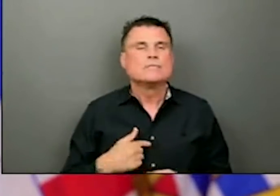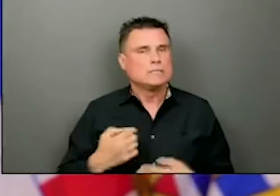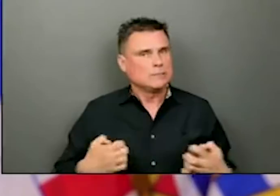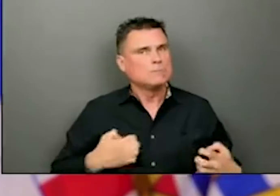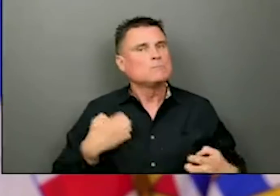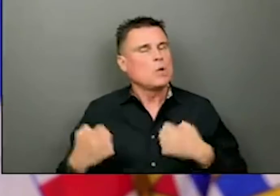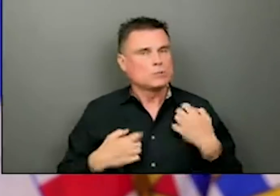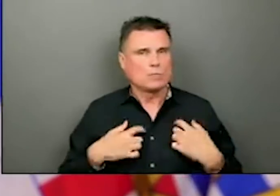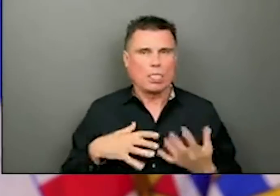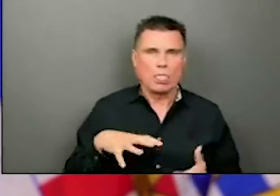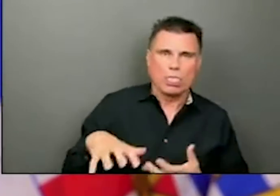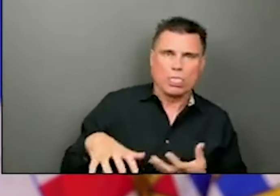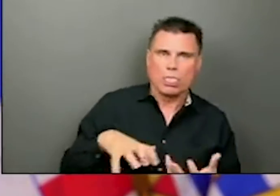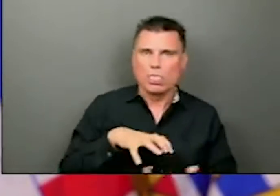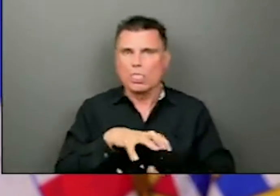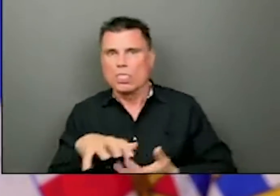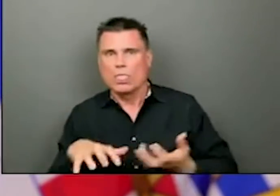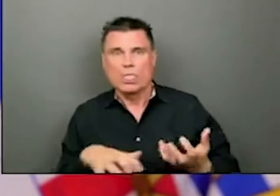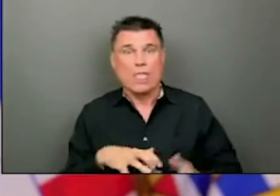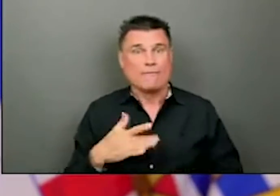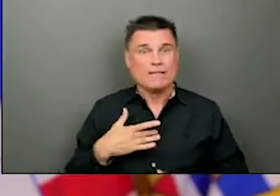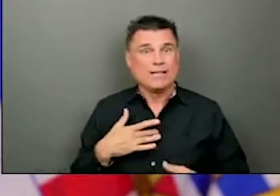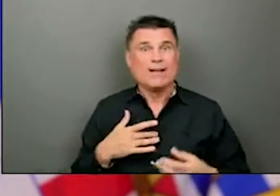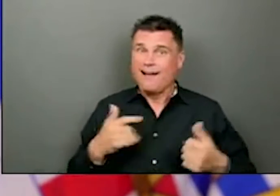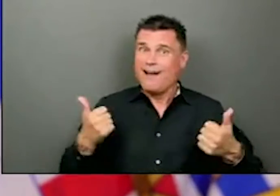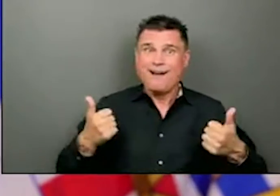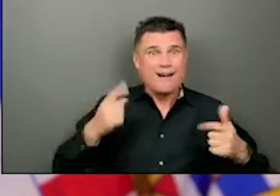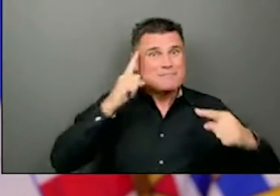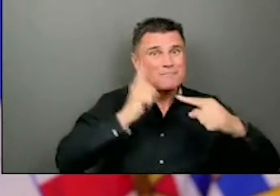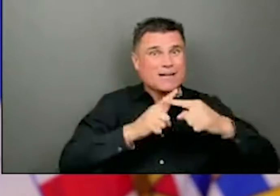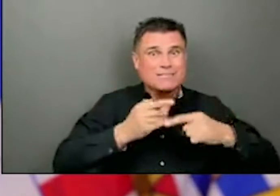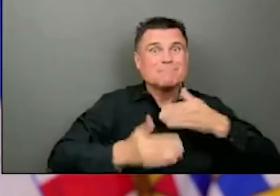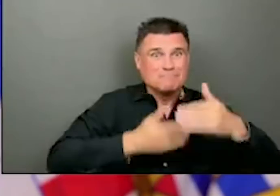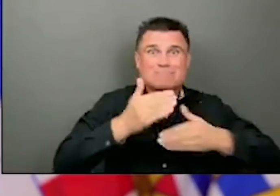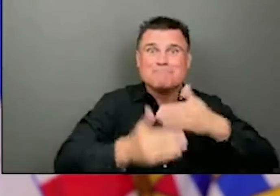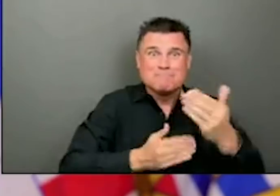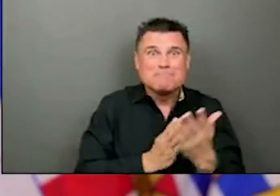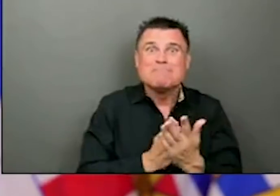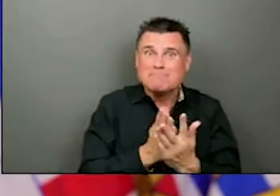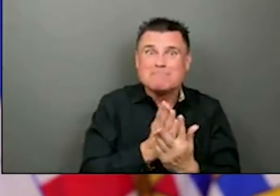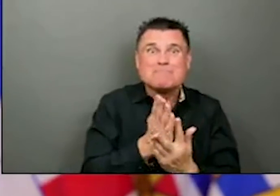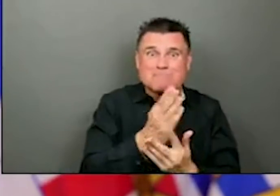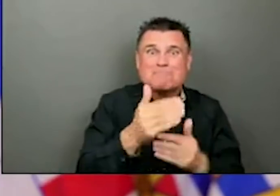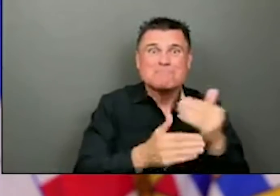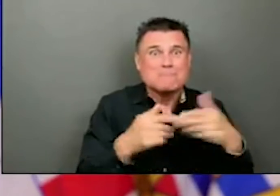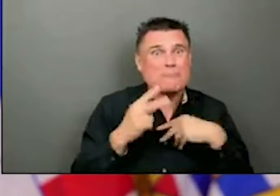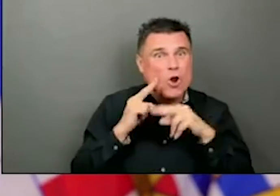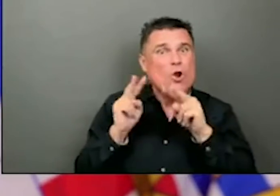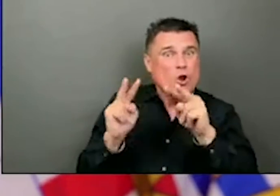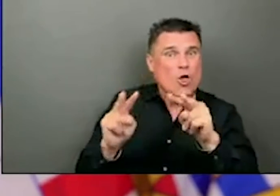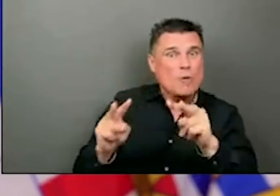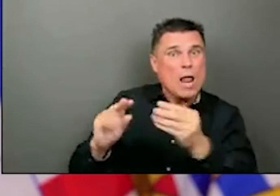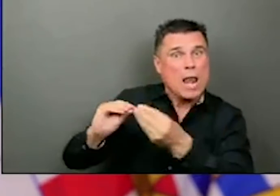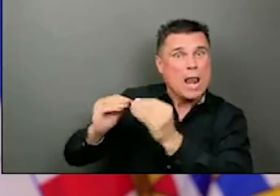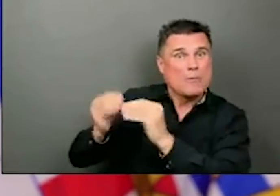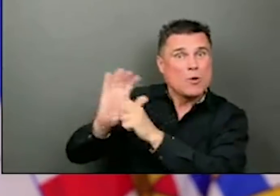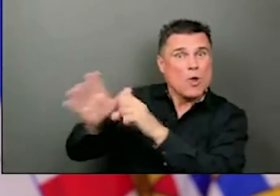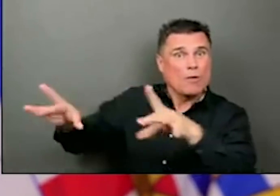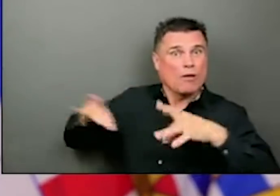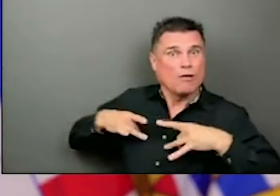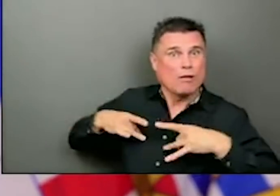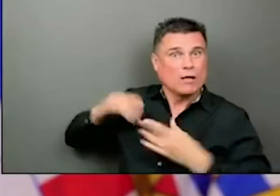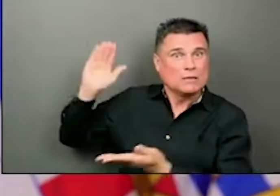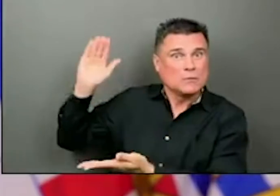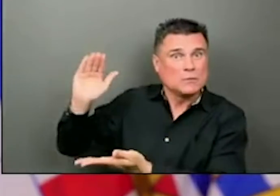are making progress. We've seen a dramatic decline in cases and great progress in our immunization program. But